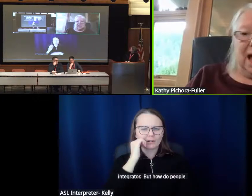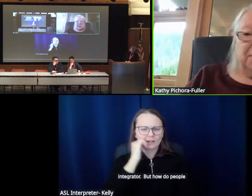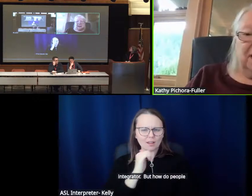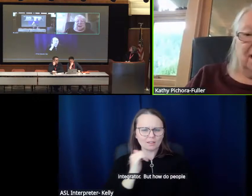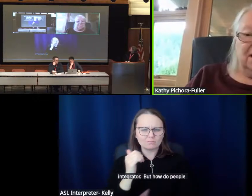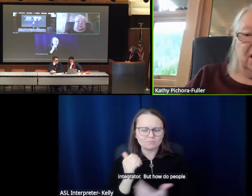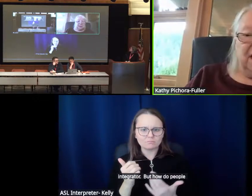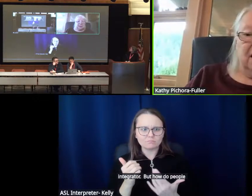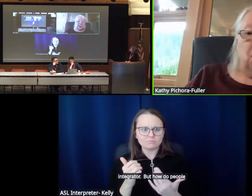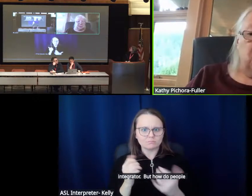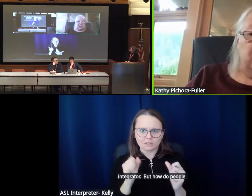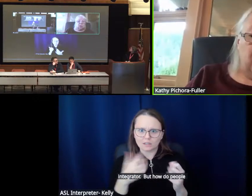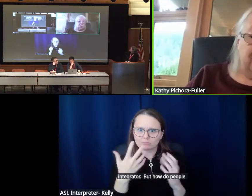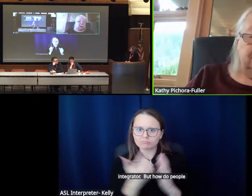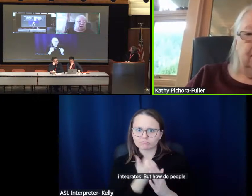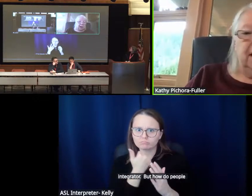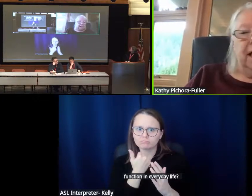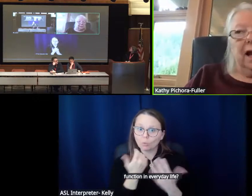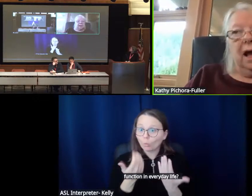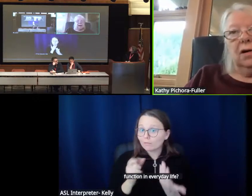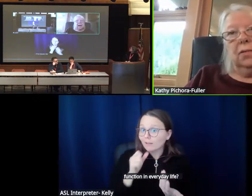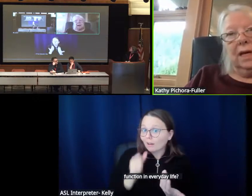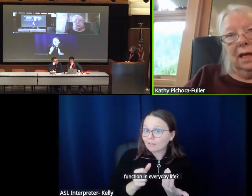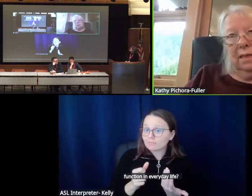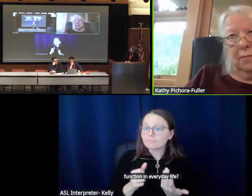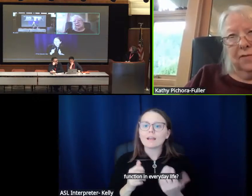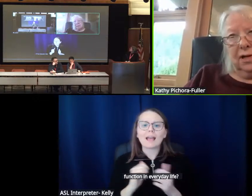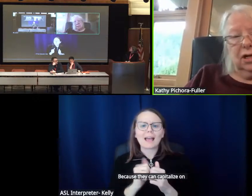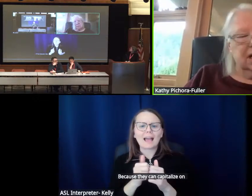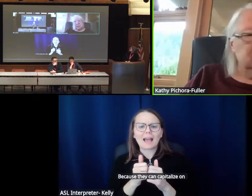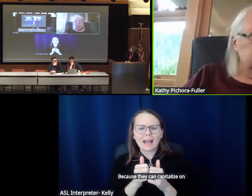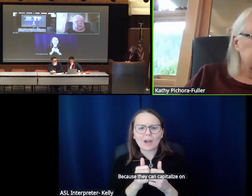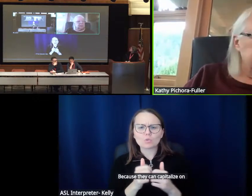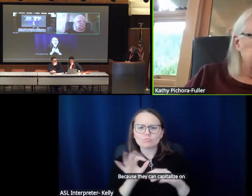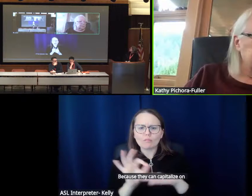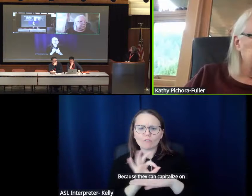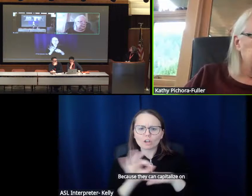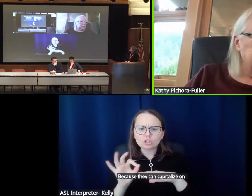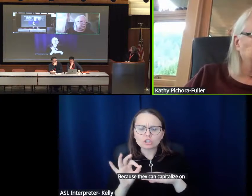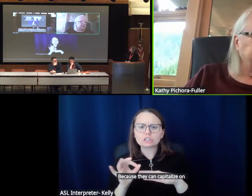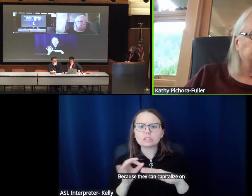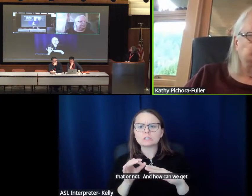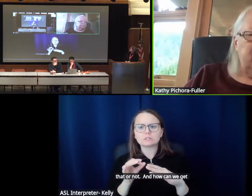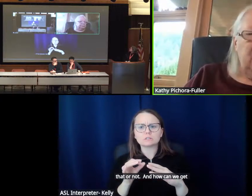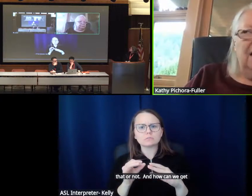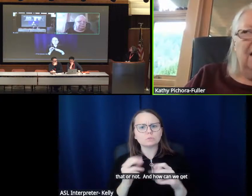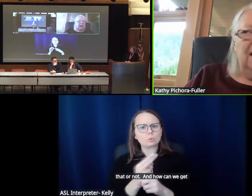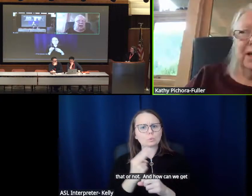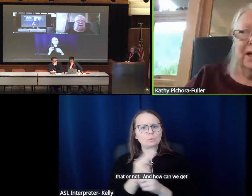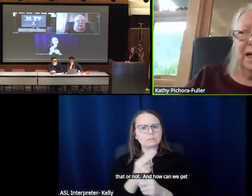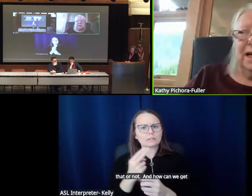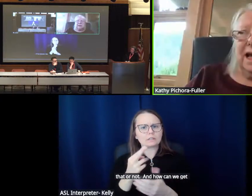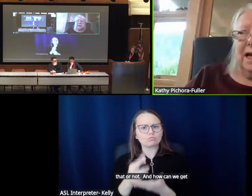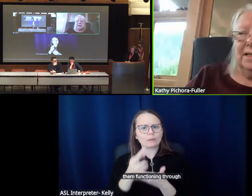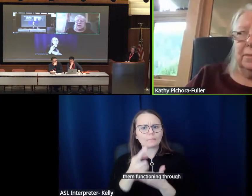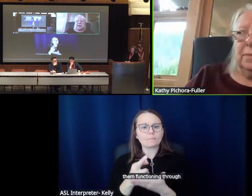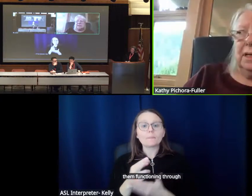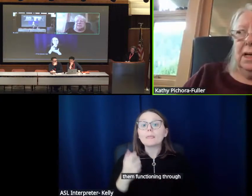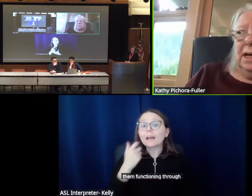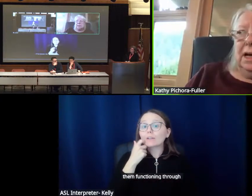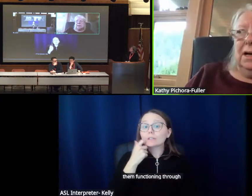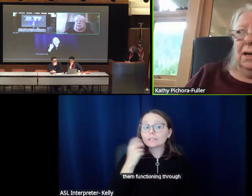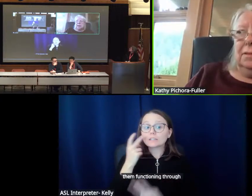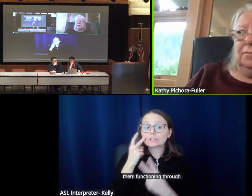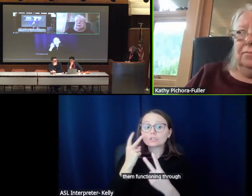can capitalize on that or not? And how can we get them functioning through rehabilitation? I recently saw a NASM